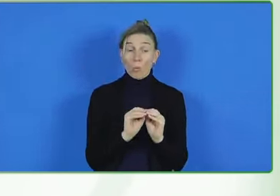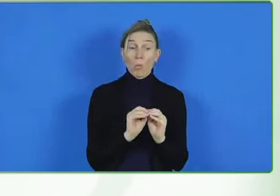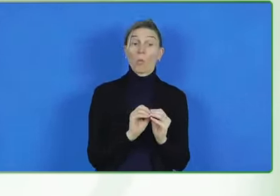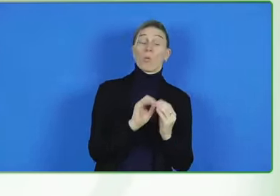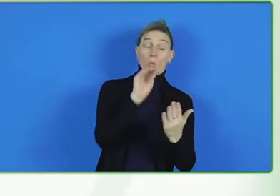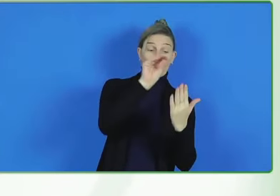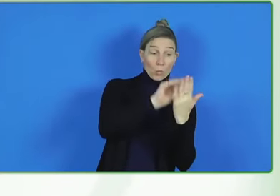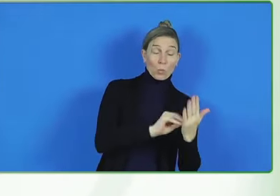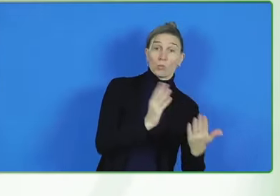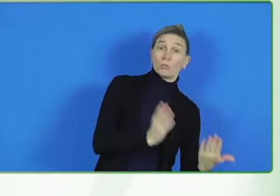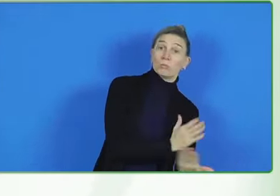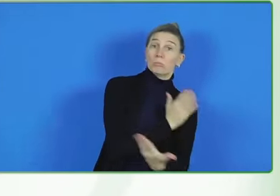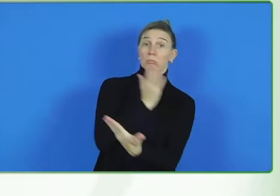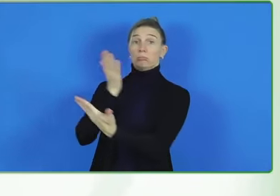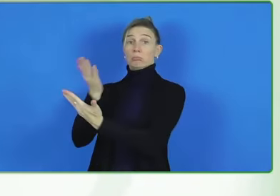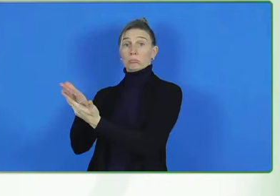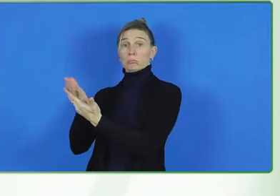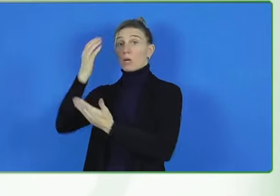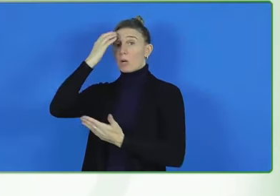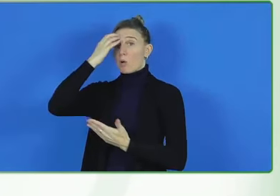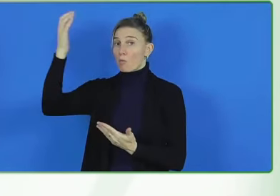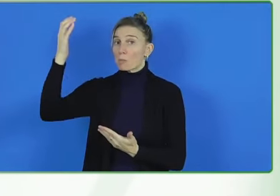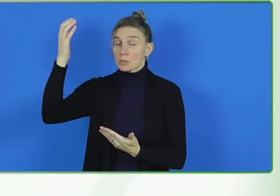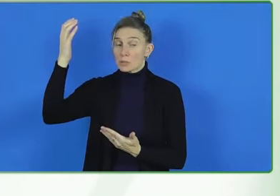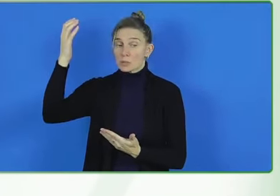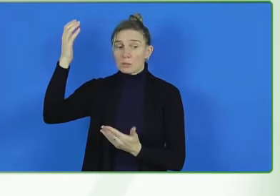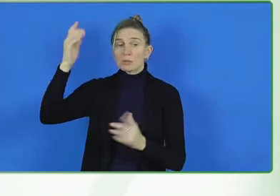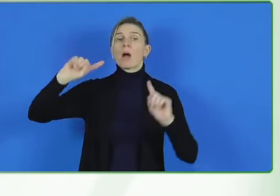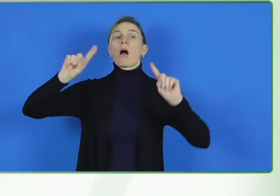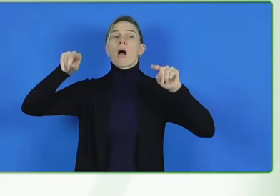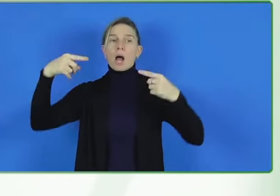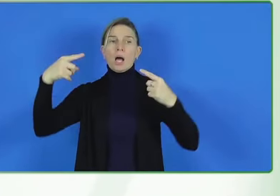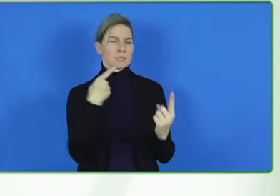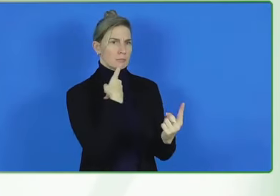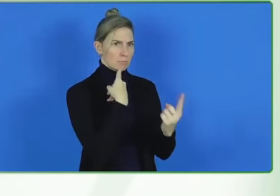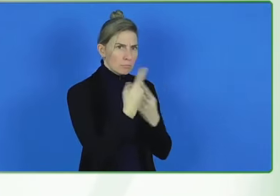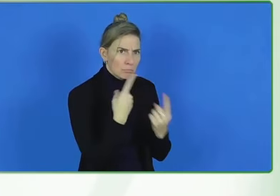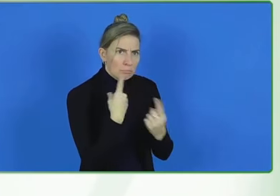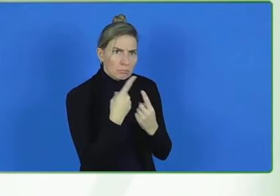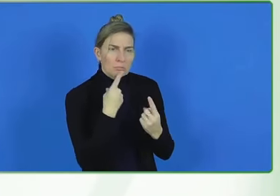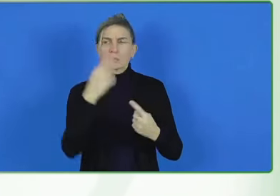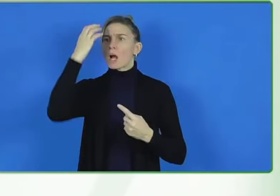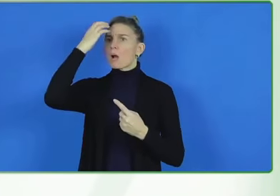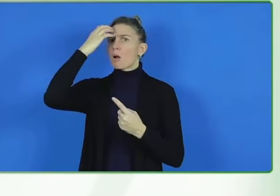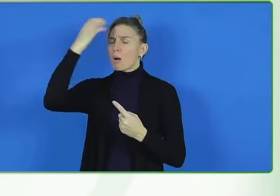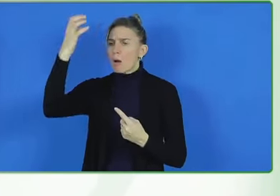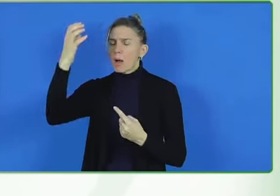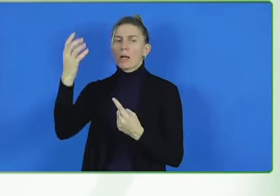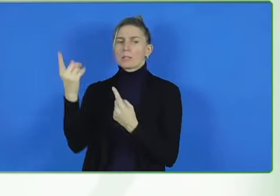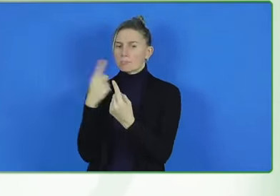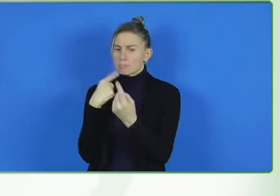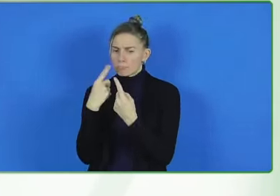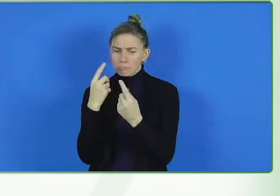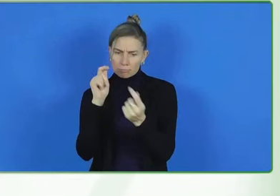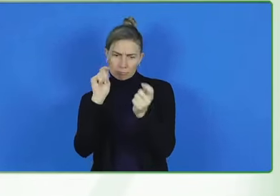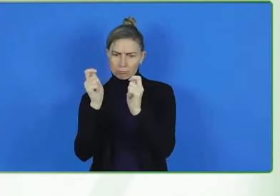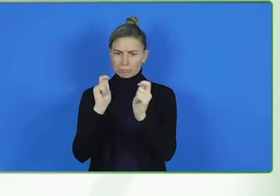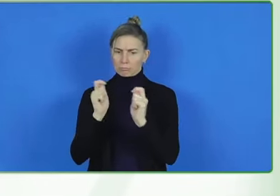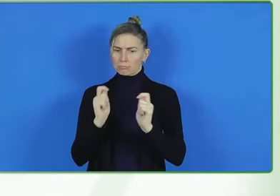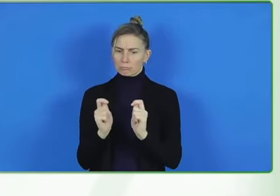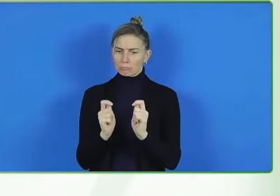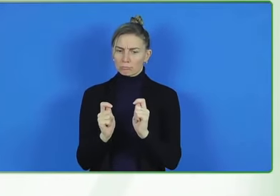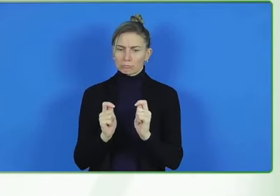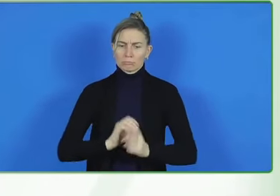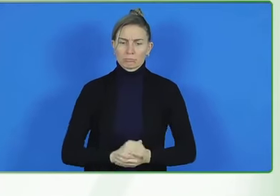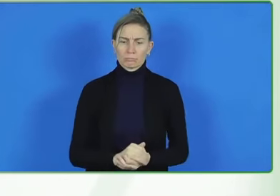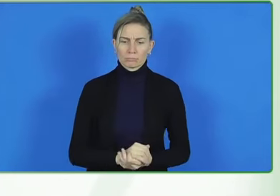which it adjusts in consultation with the public institution involved. I think, and I want to repeat,